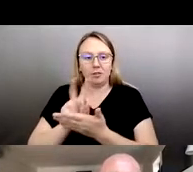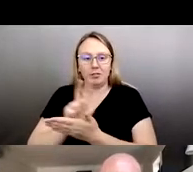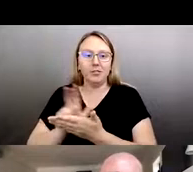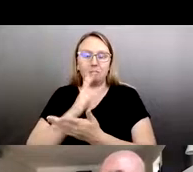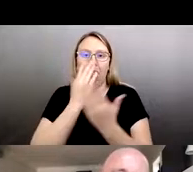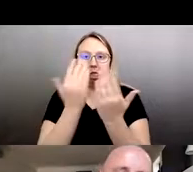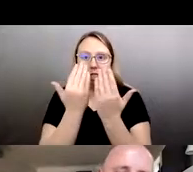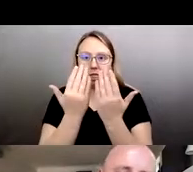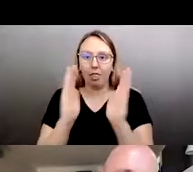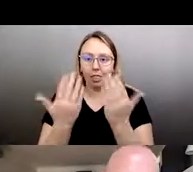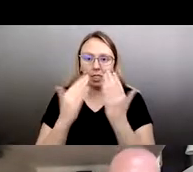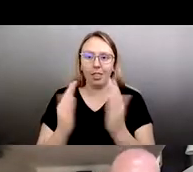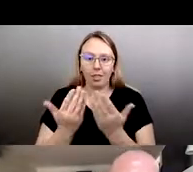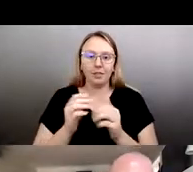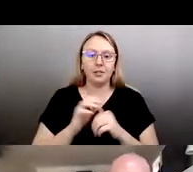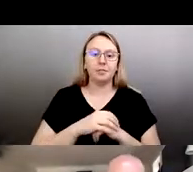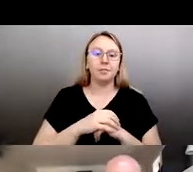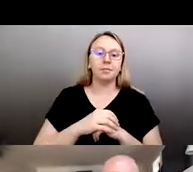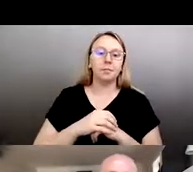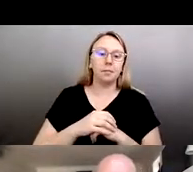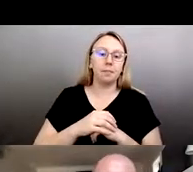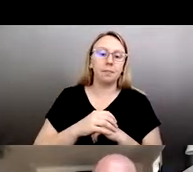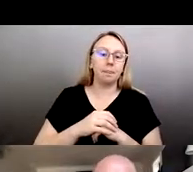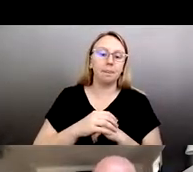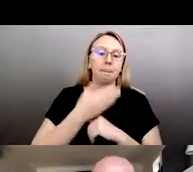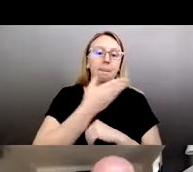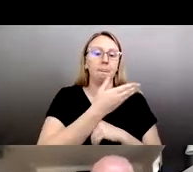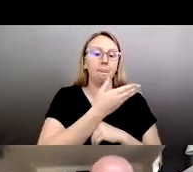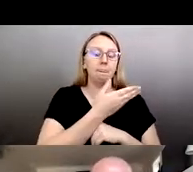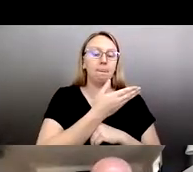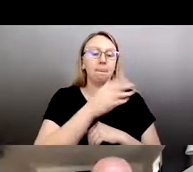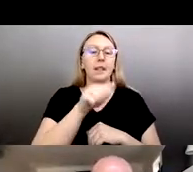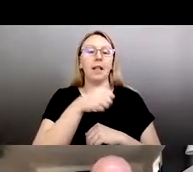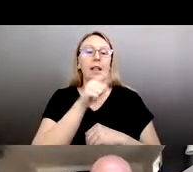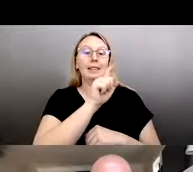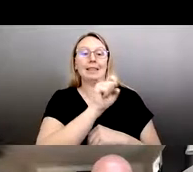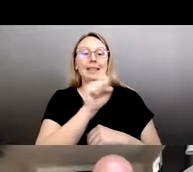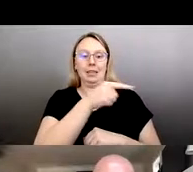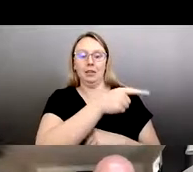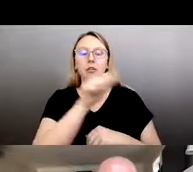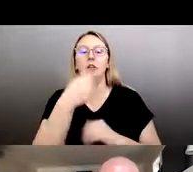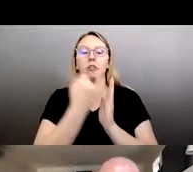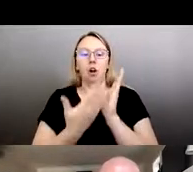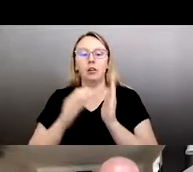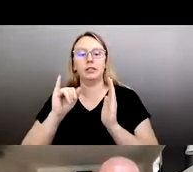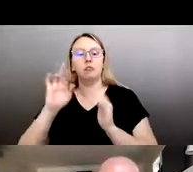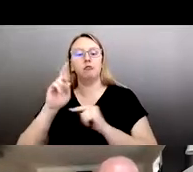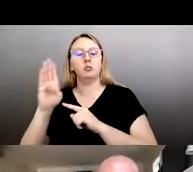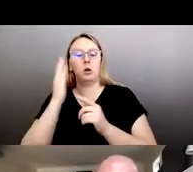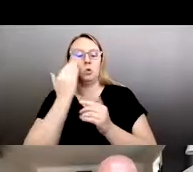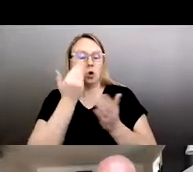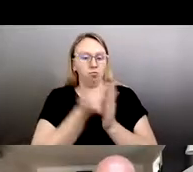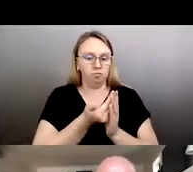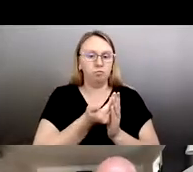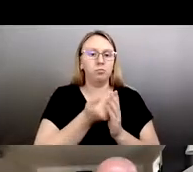But Lee Godey is another Chicago artist who Roger got to know personally. Lee was another one of these interesting characters. She would sell her work on